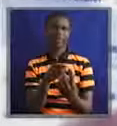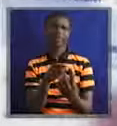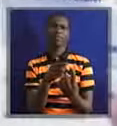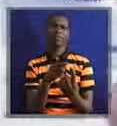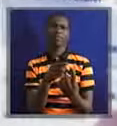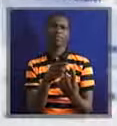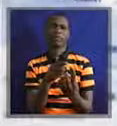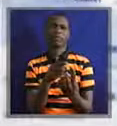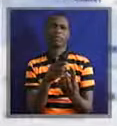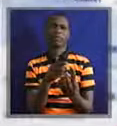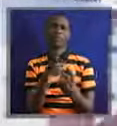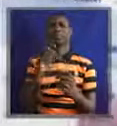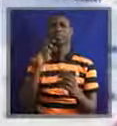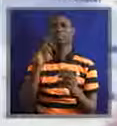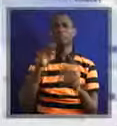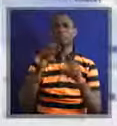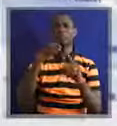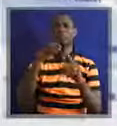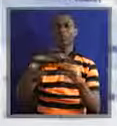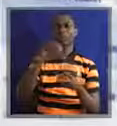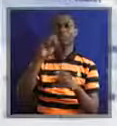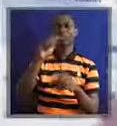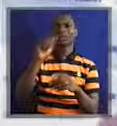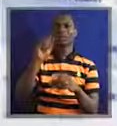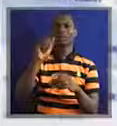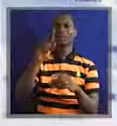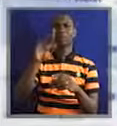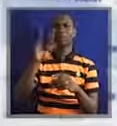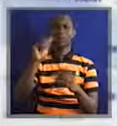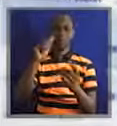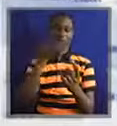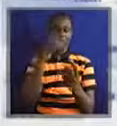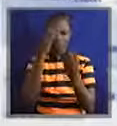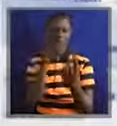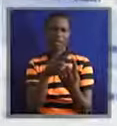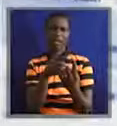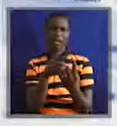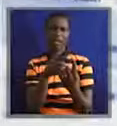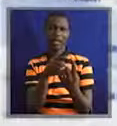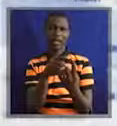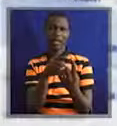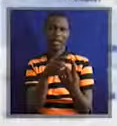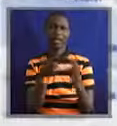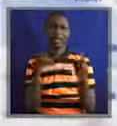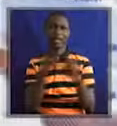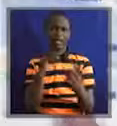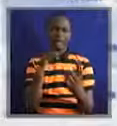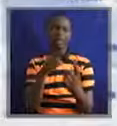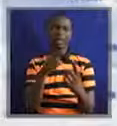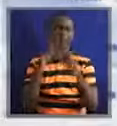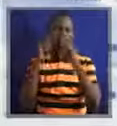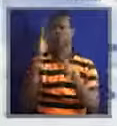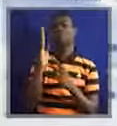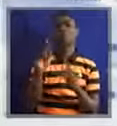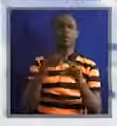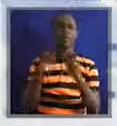and Crawford was Samaria, no, or would tie Simon the sorcerer, papa, as if he said, oh, you're your minipa. Now, so no, you're your minipa,